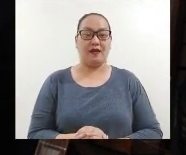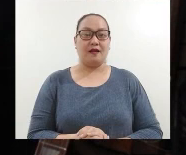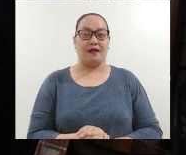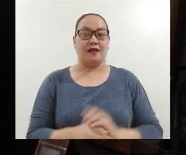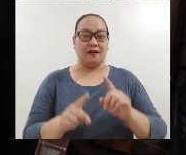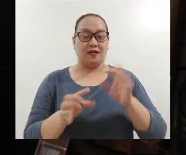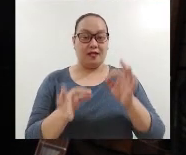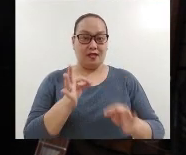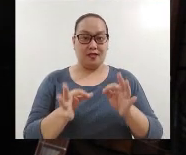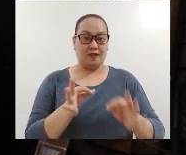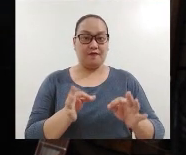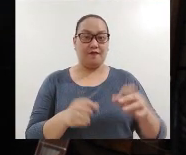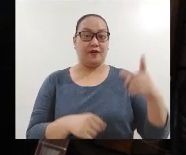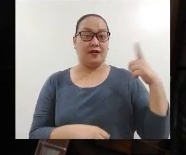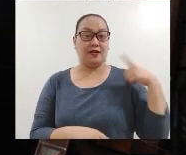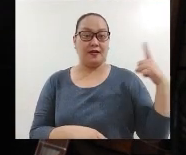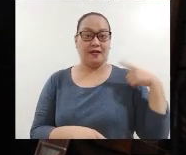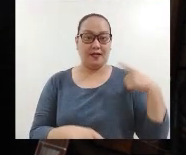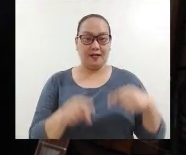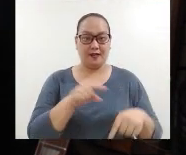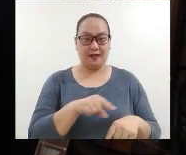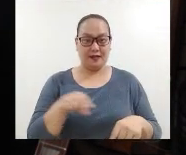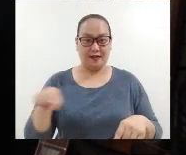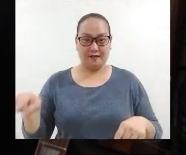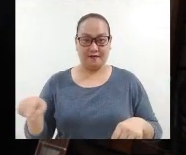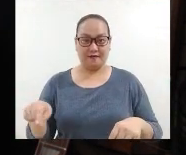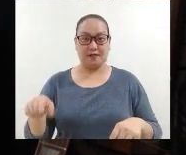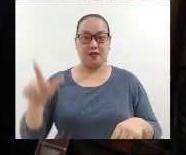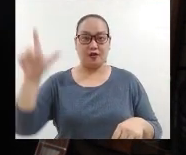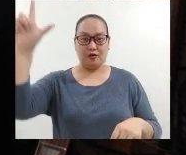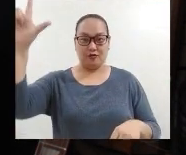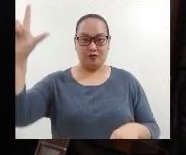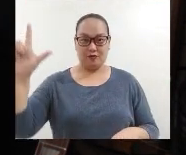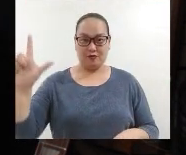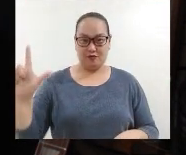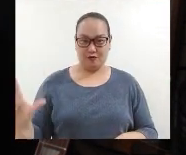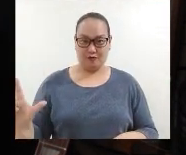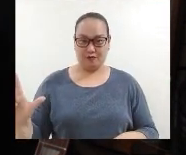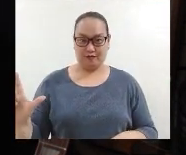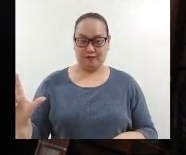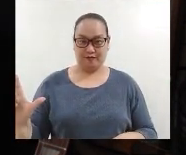While the direction towards the left indicates the pitch is getting lower.